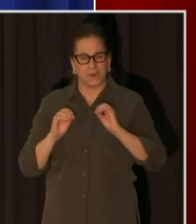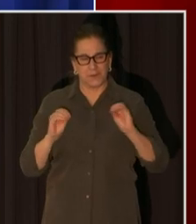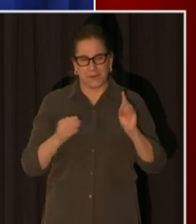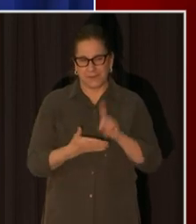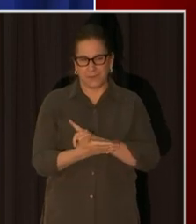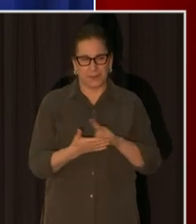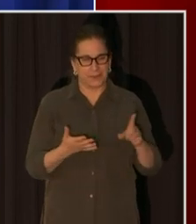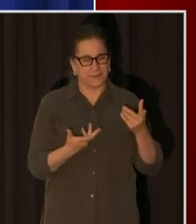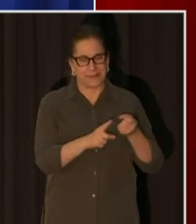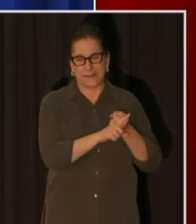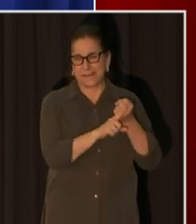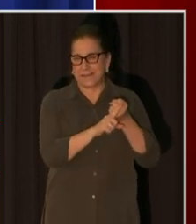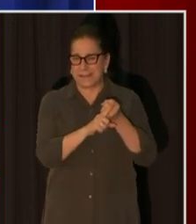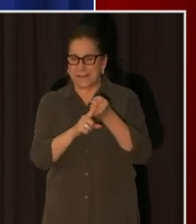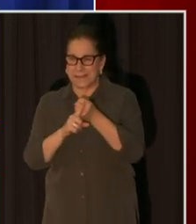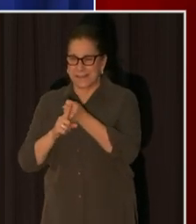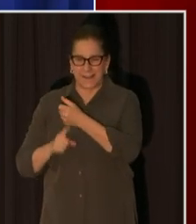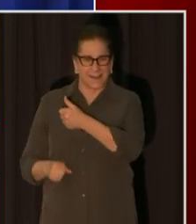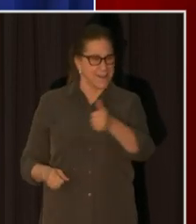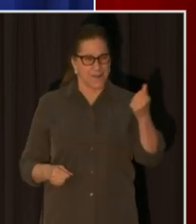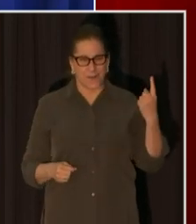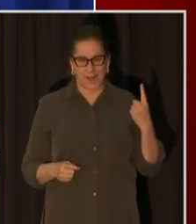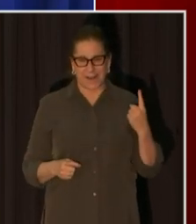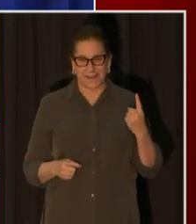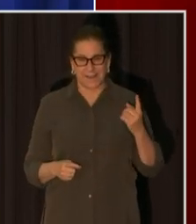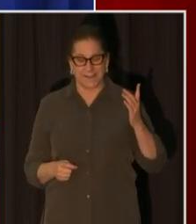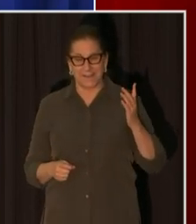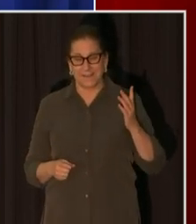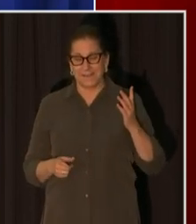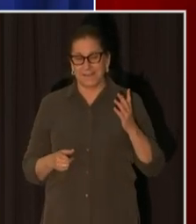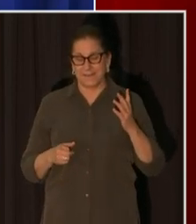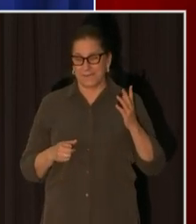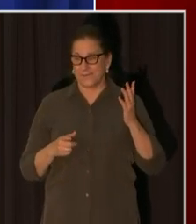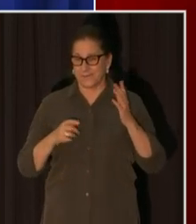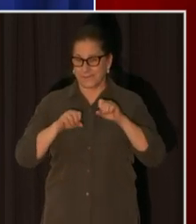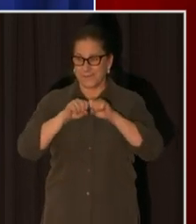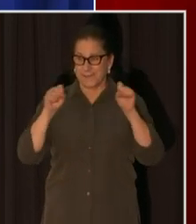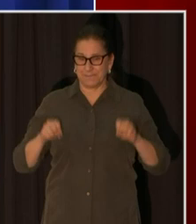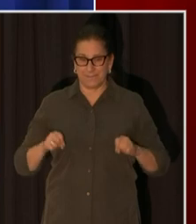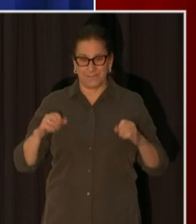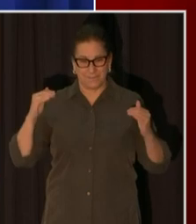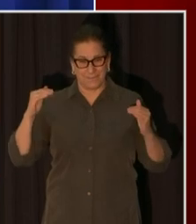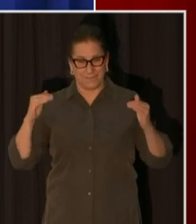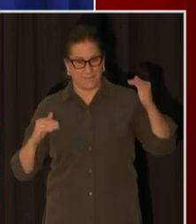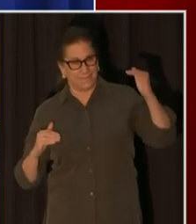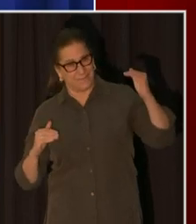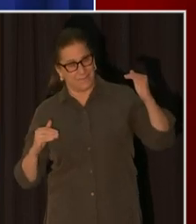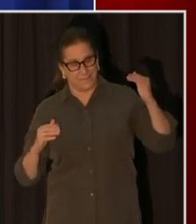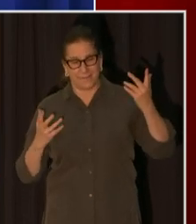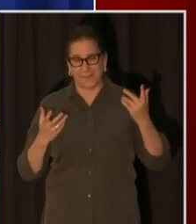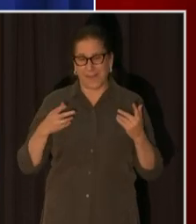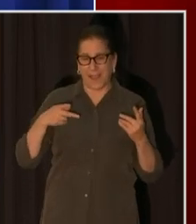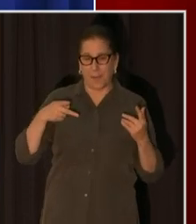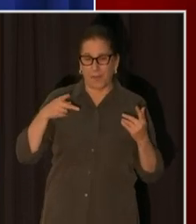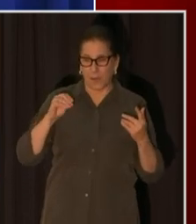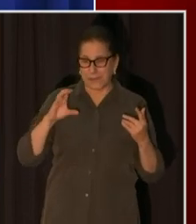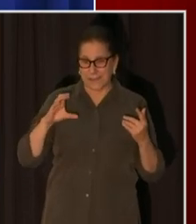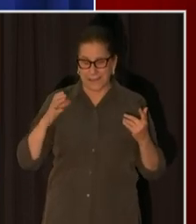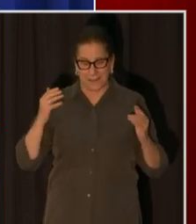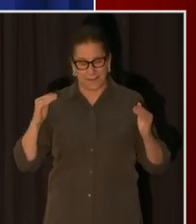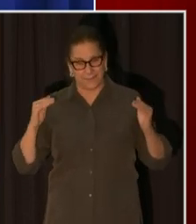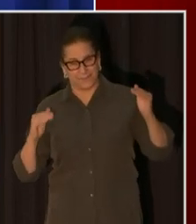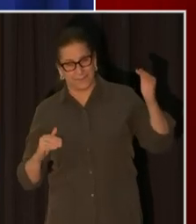policies have. People of color, particularly from Black majority communities, have accounted for a significantly higher number of COVID-19 related